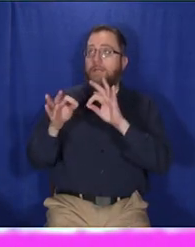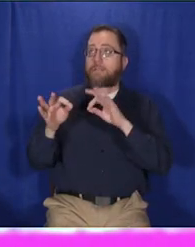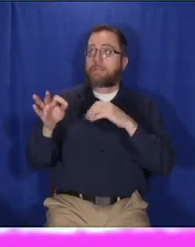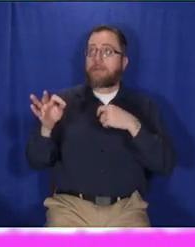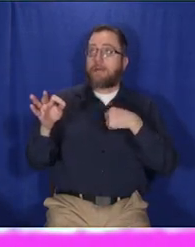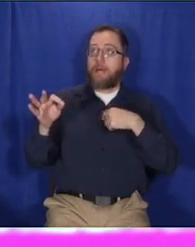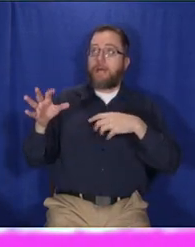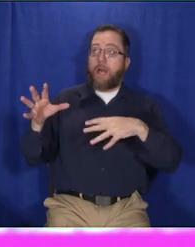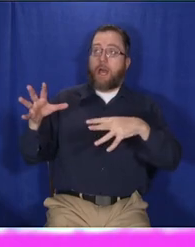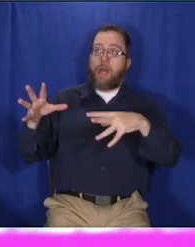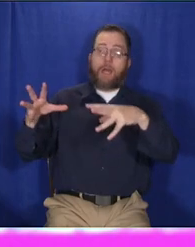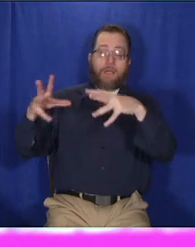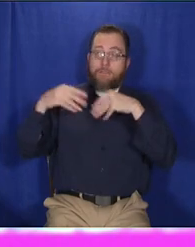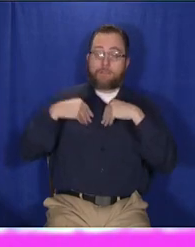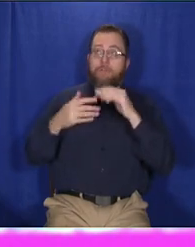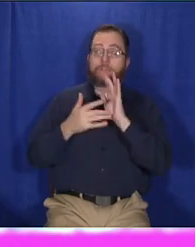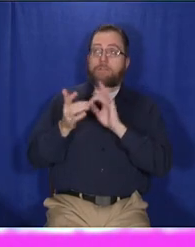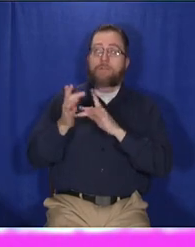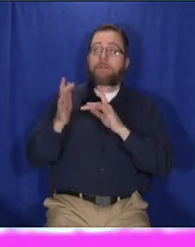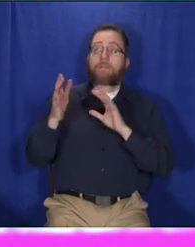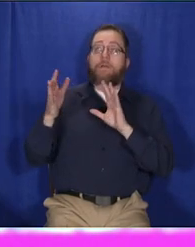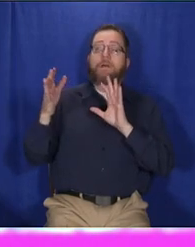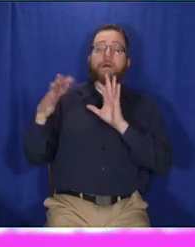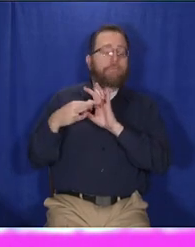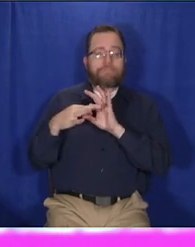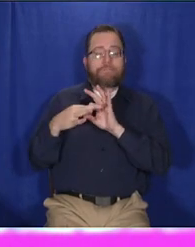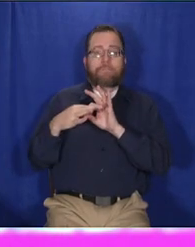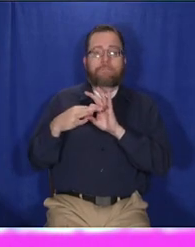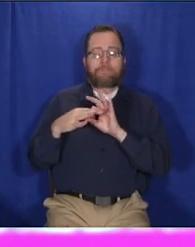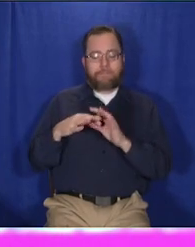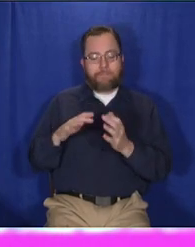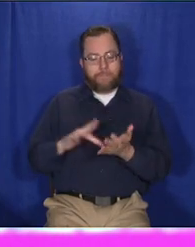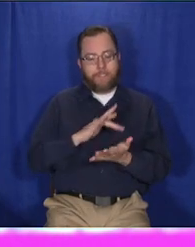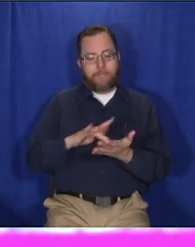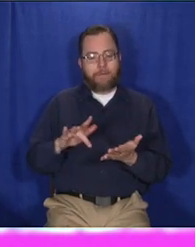And my debt became his debt on the cross.